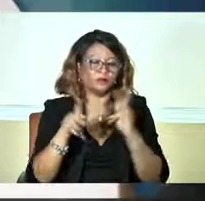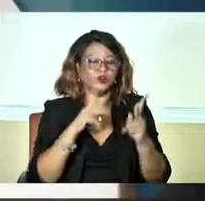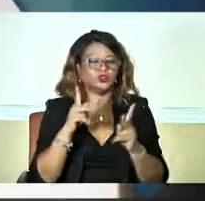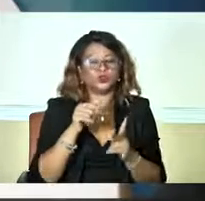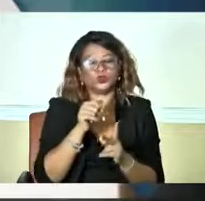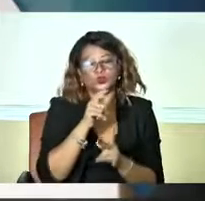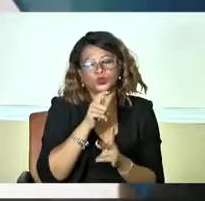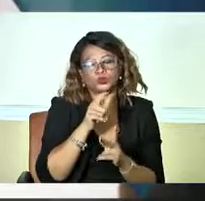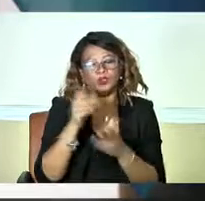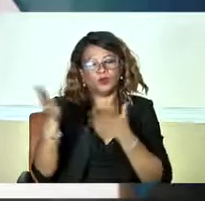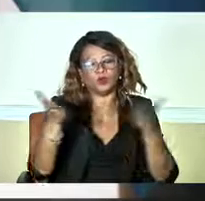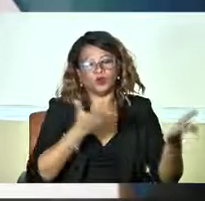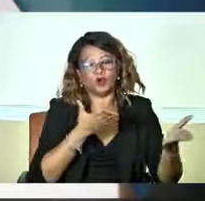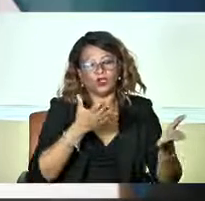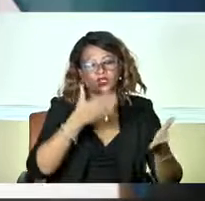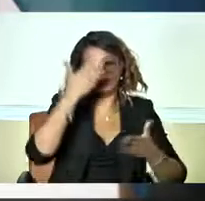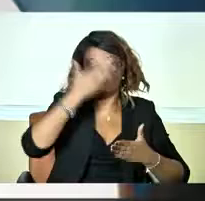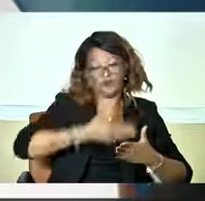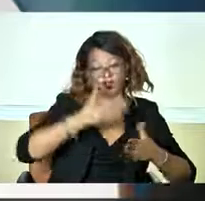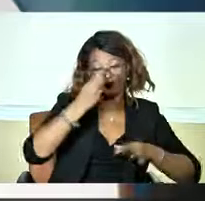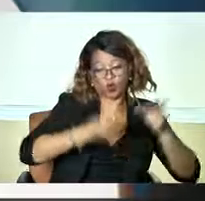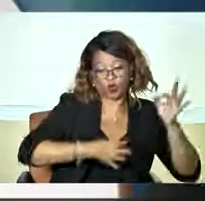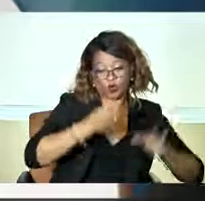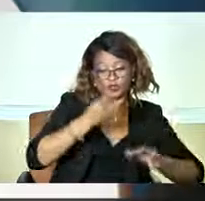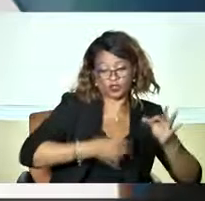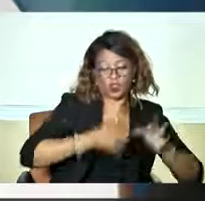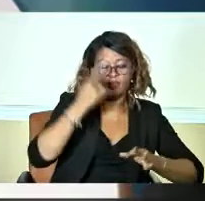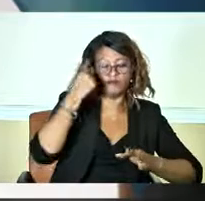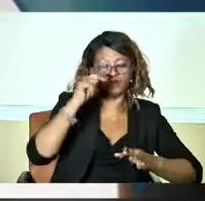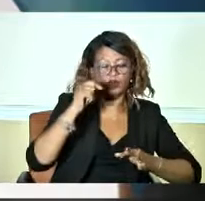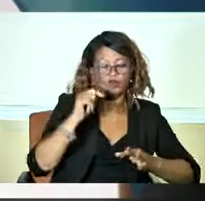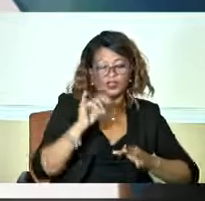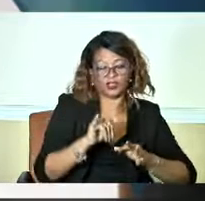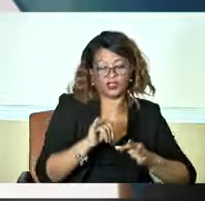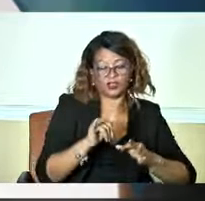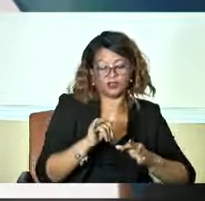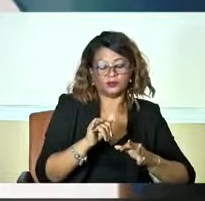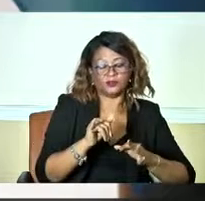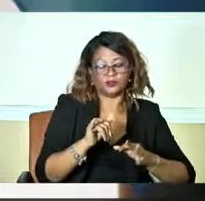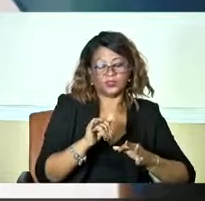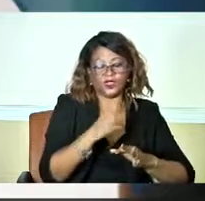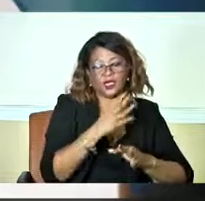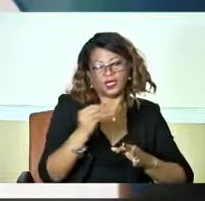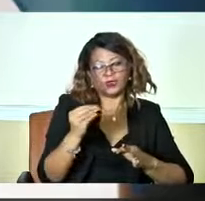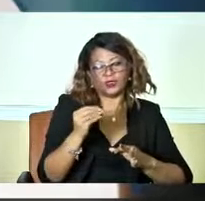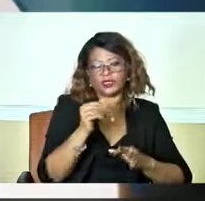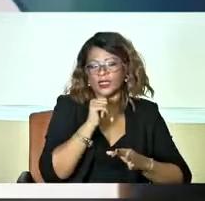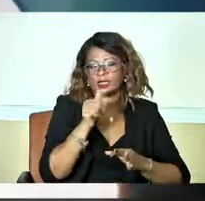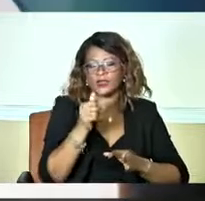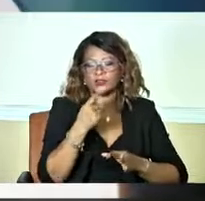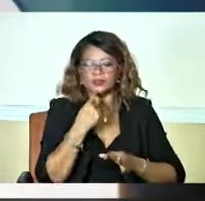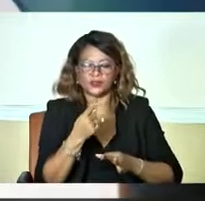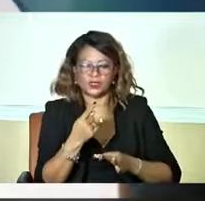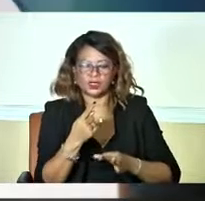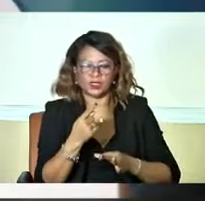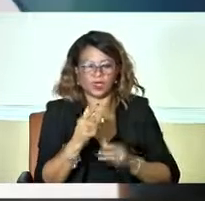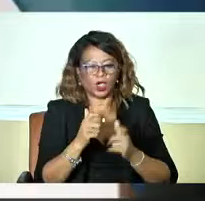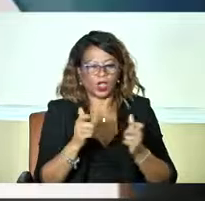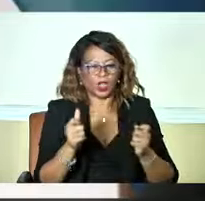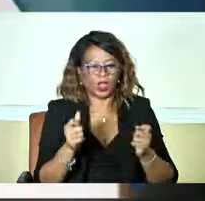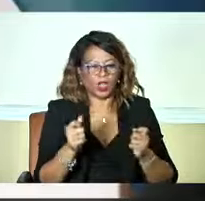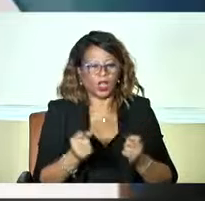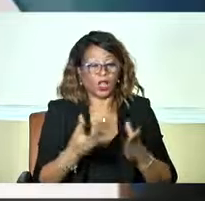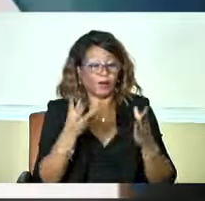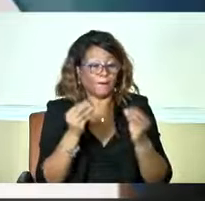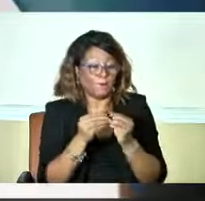who have been brought before the court for these incidents. We cannot say a whole lot